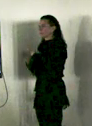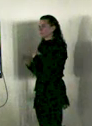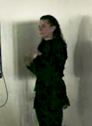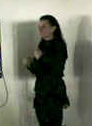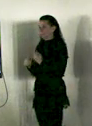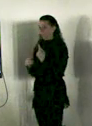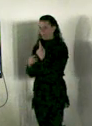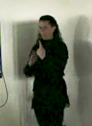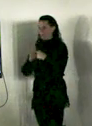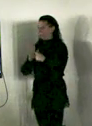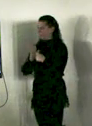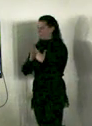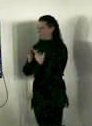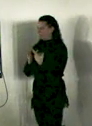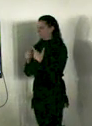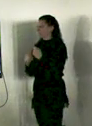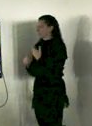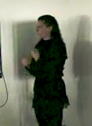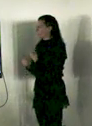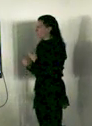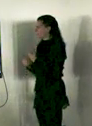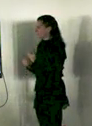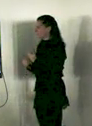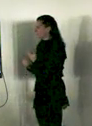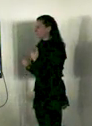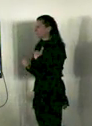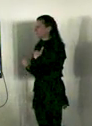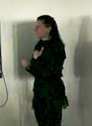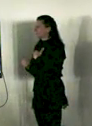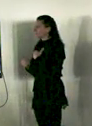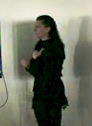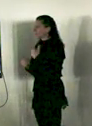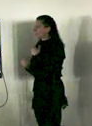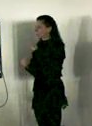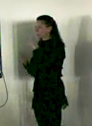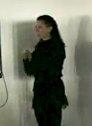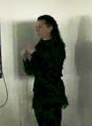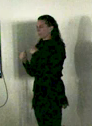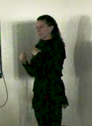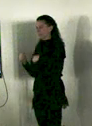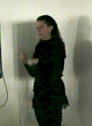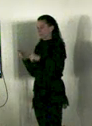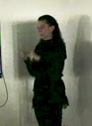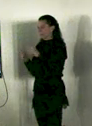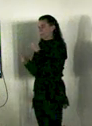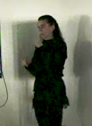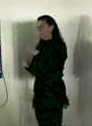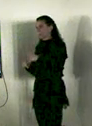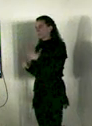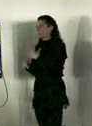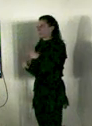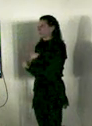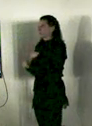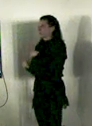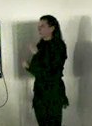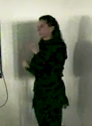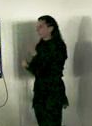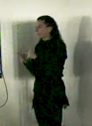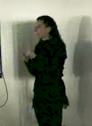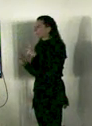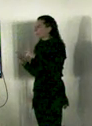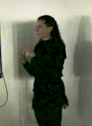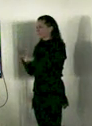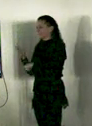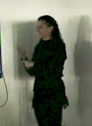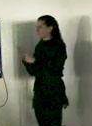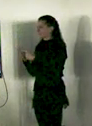So it turns out like I was talking to Asian people, women, gay people,